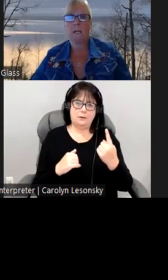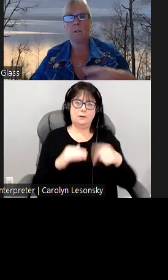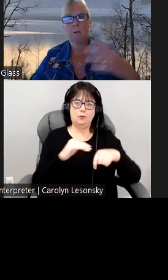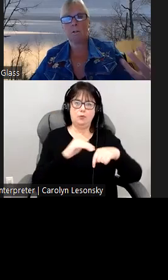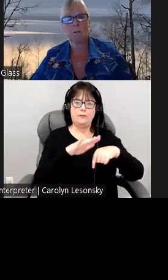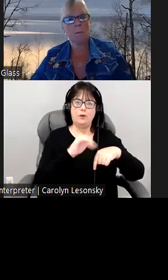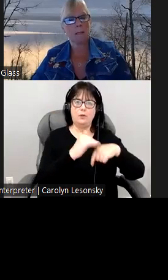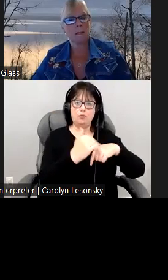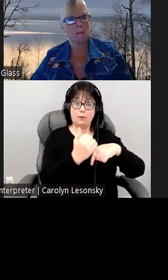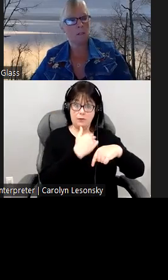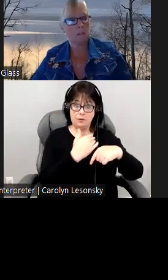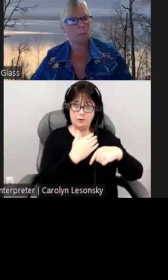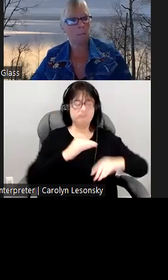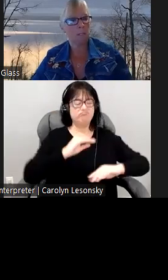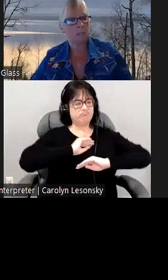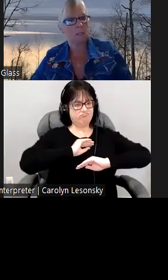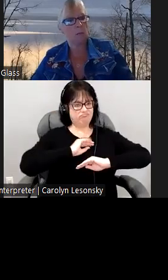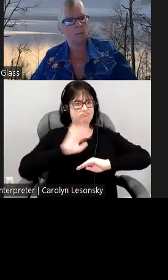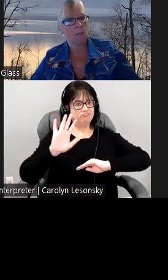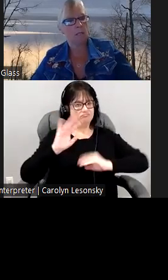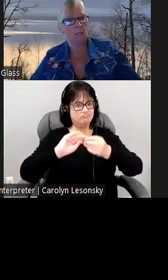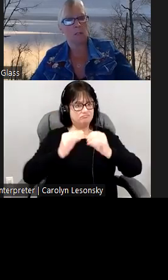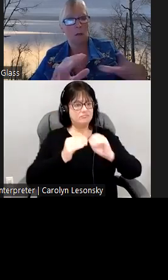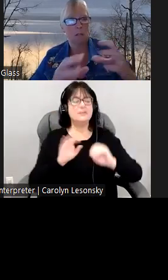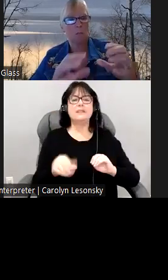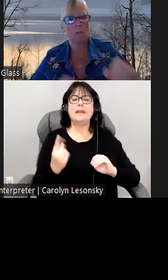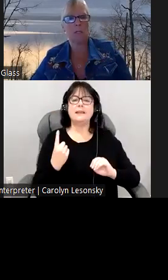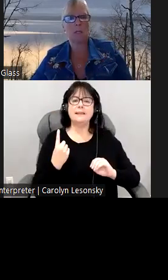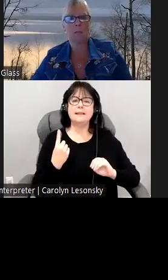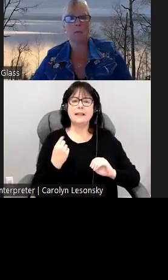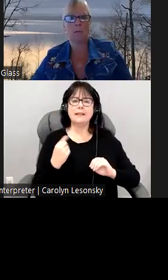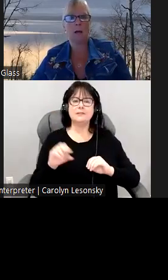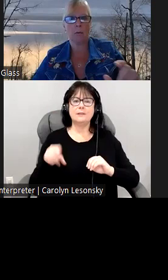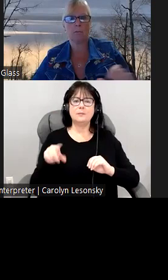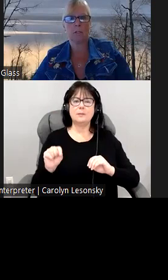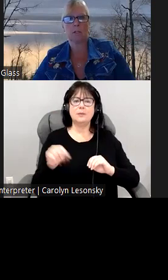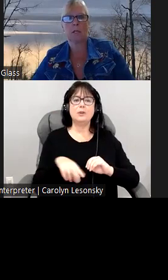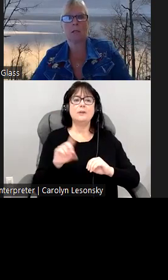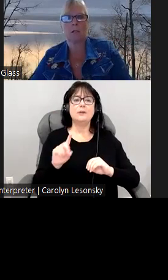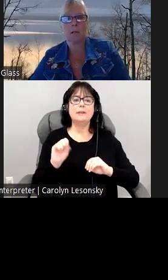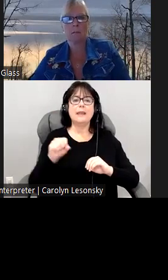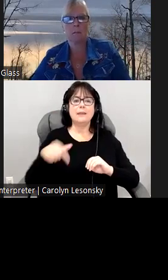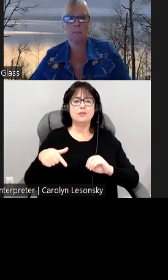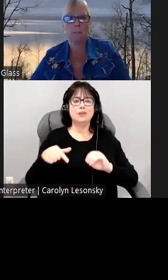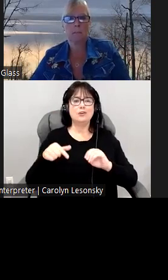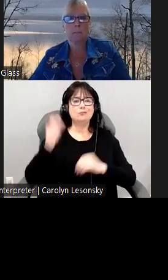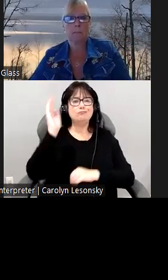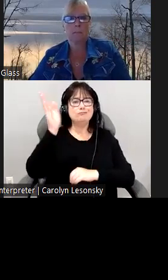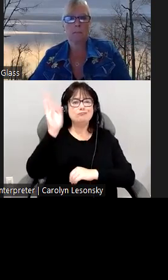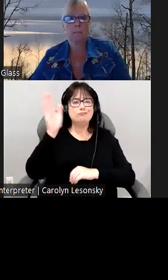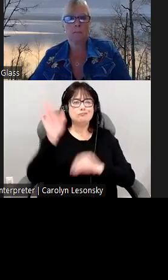And again, I encourage you to go back to the DSQ webinar last year that talks in more detail about how those measures are calculated.